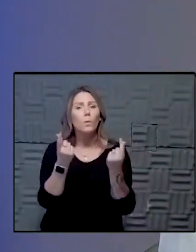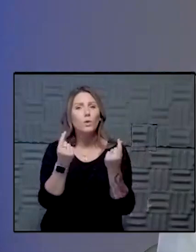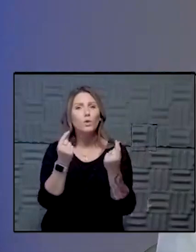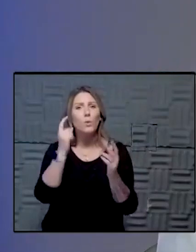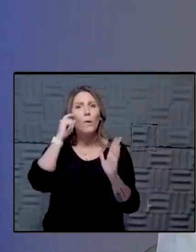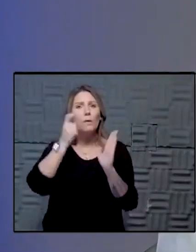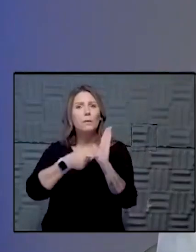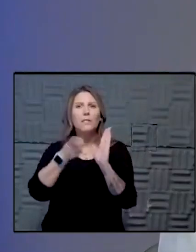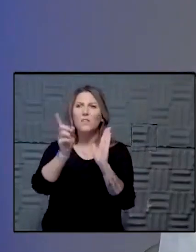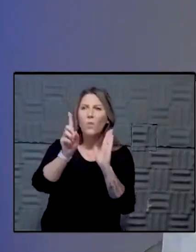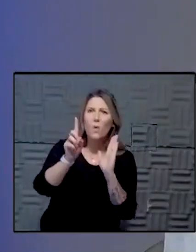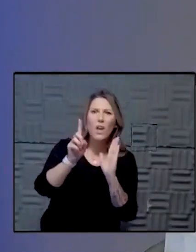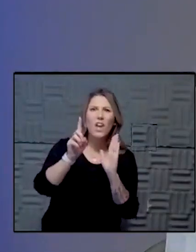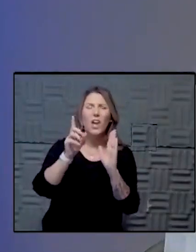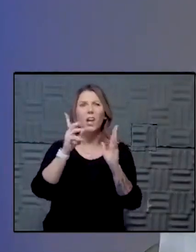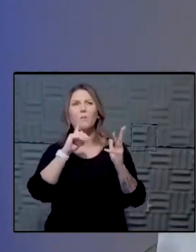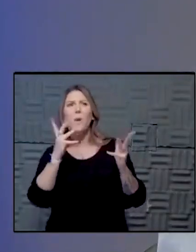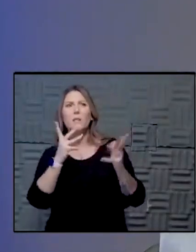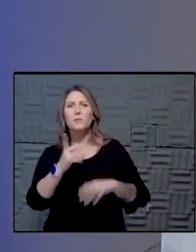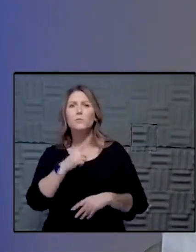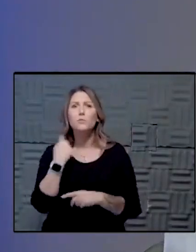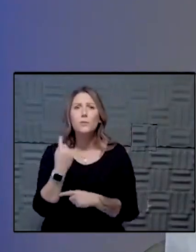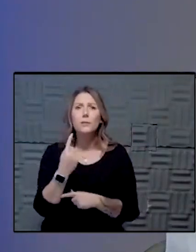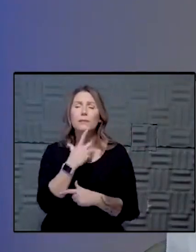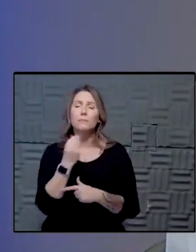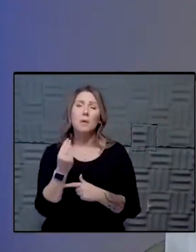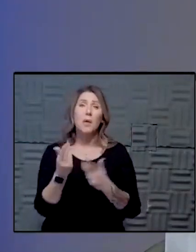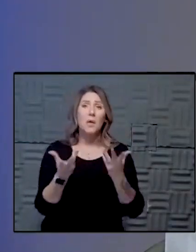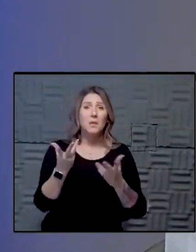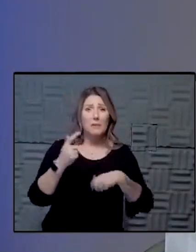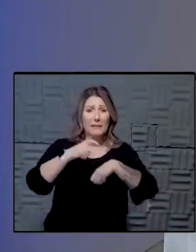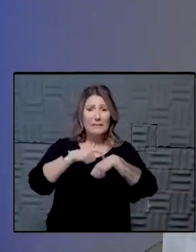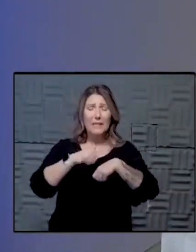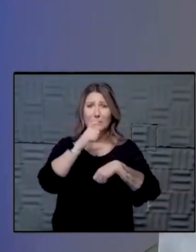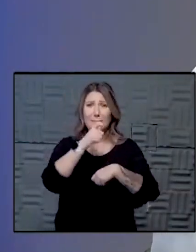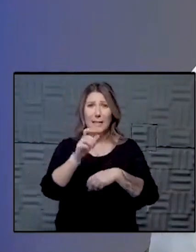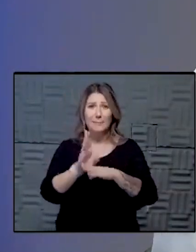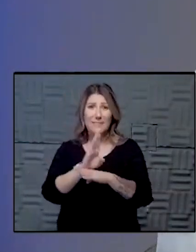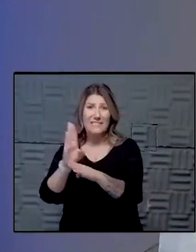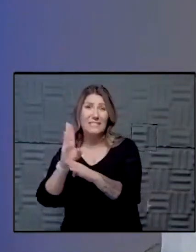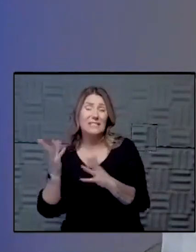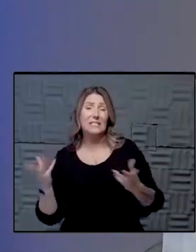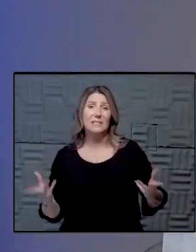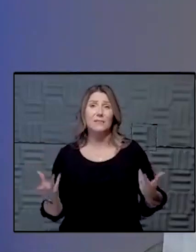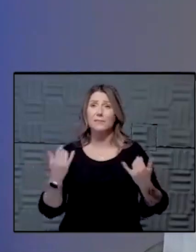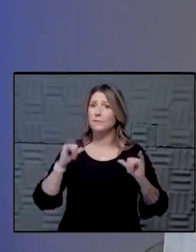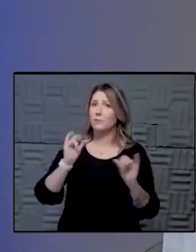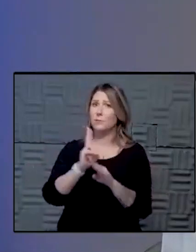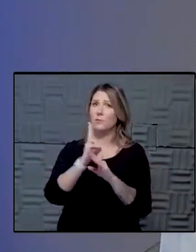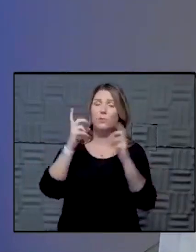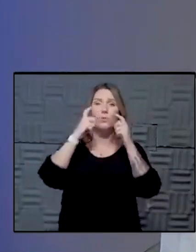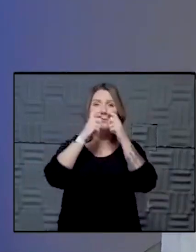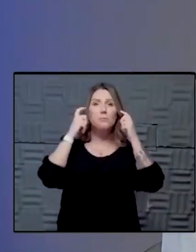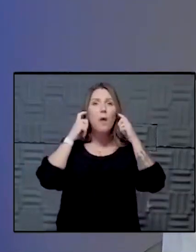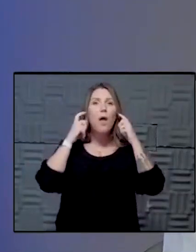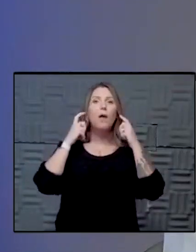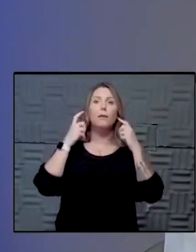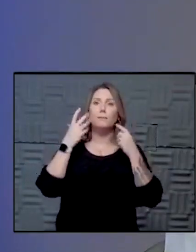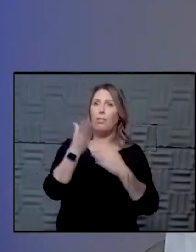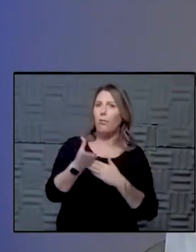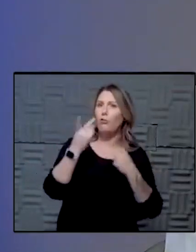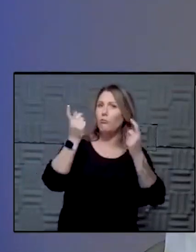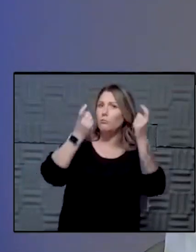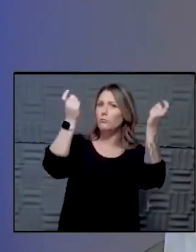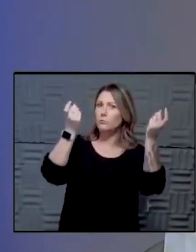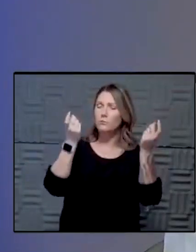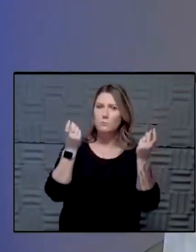your gym is, what you think the risk factors are. Try to pick times that may be less busy. You can still wear your mask in the gym. There are still people that do that,